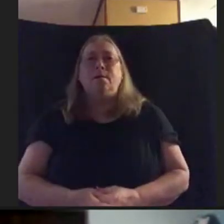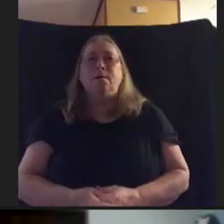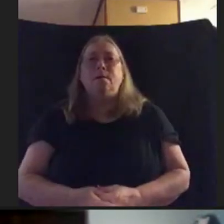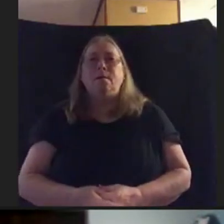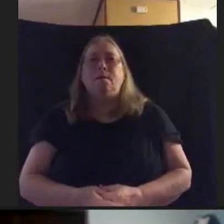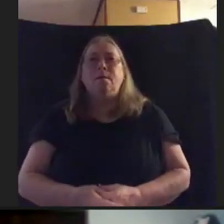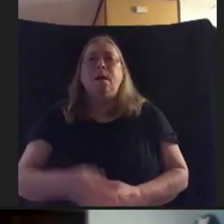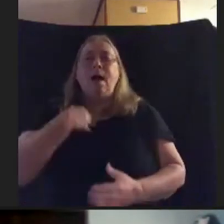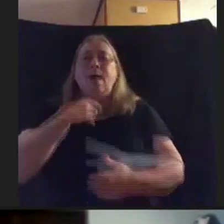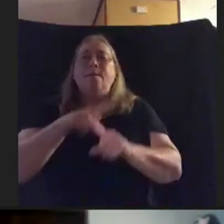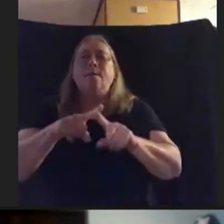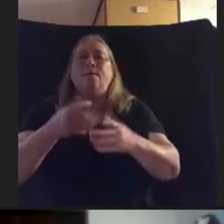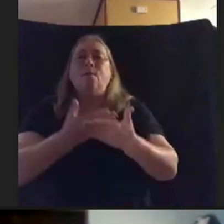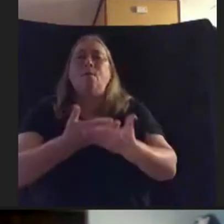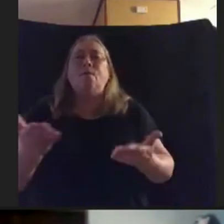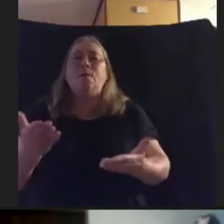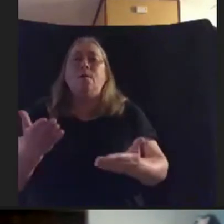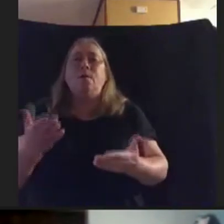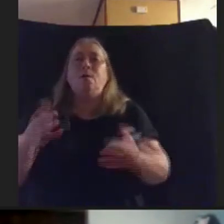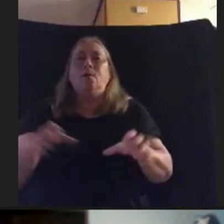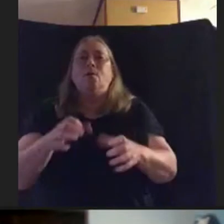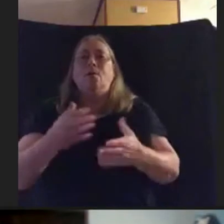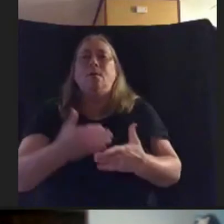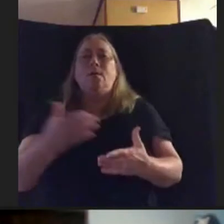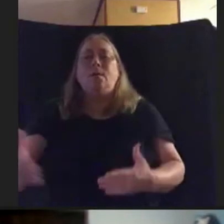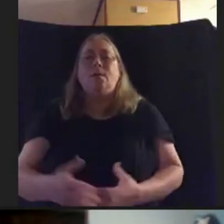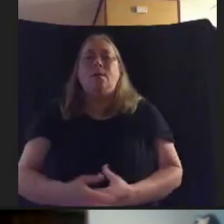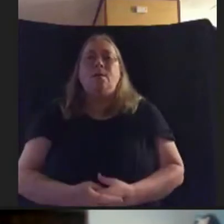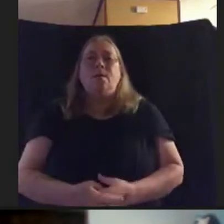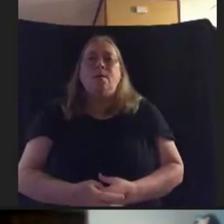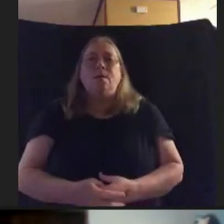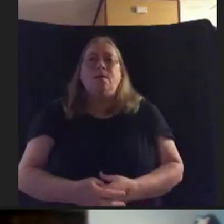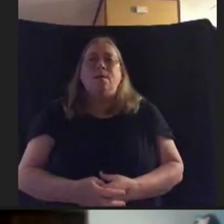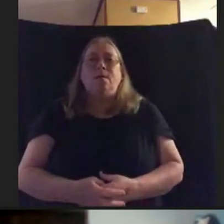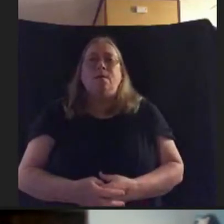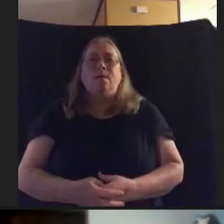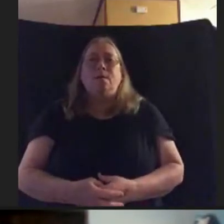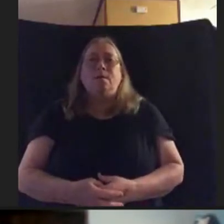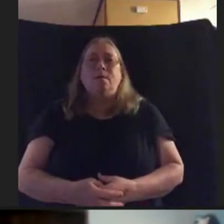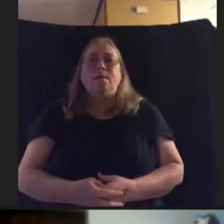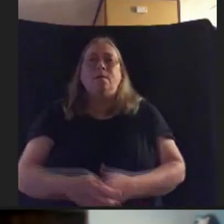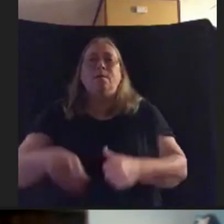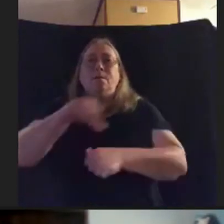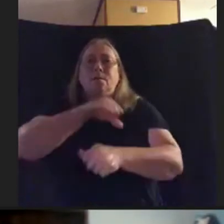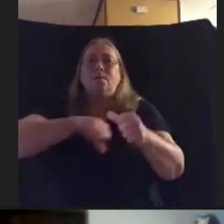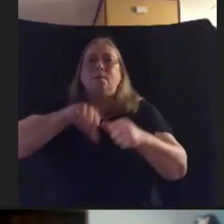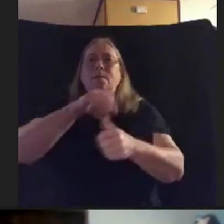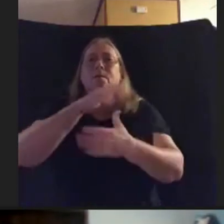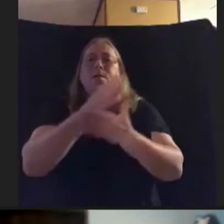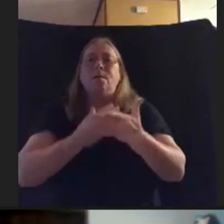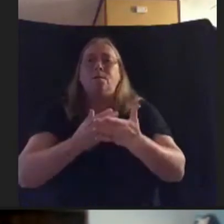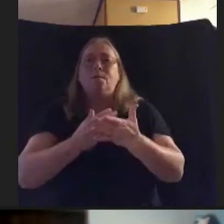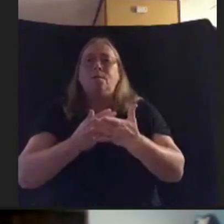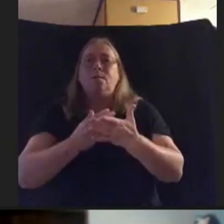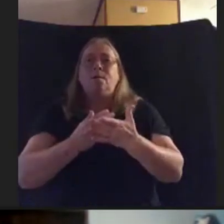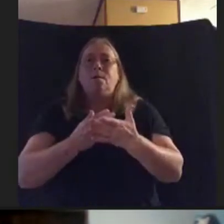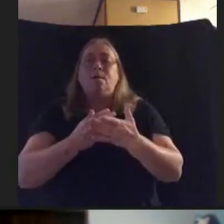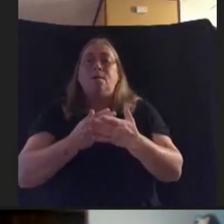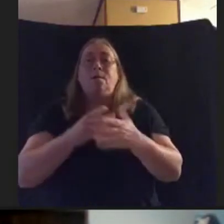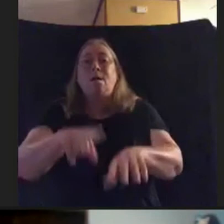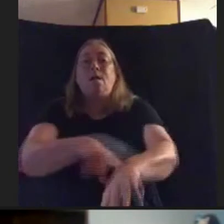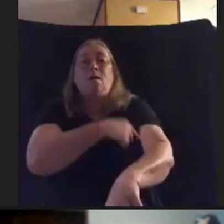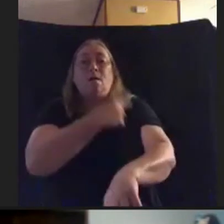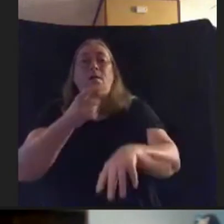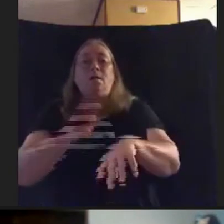things. It's the same rules that apply to them that apply to us. If you're around each other with some proximity for a long period of time and there's not good